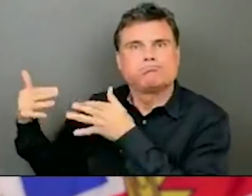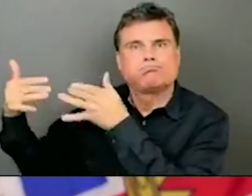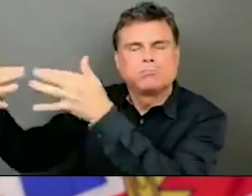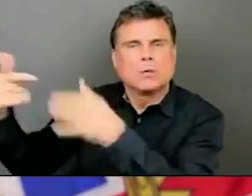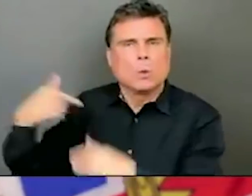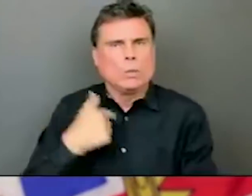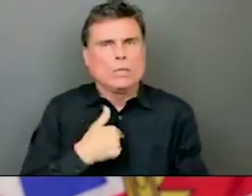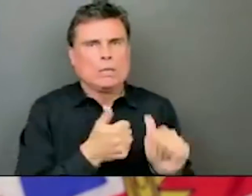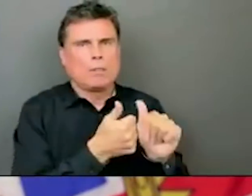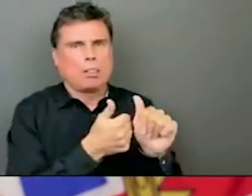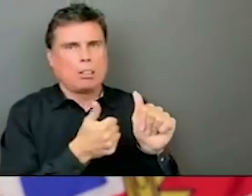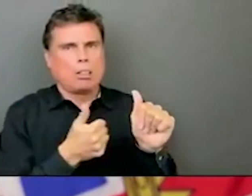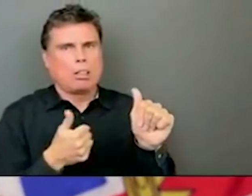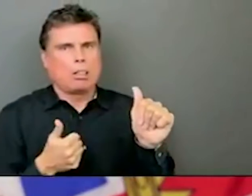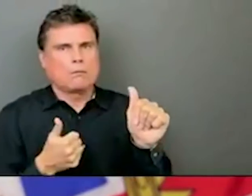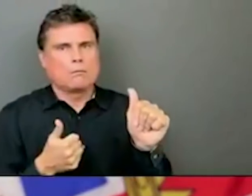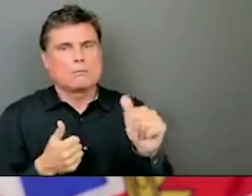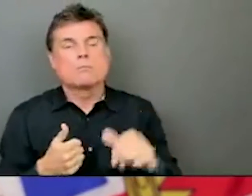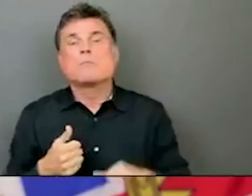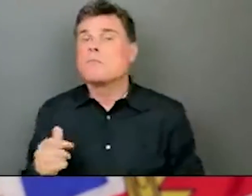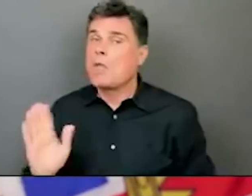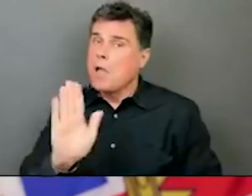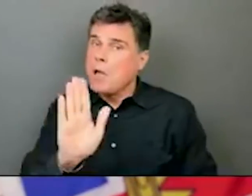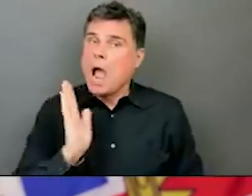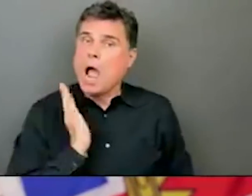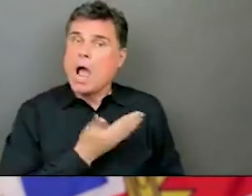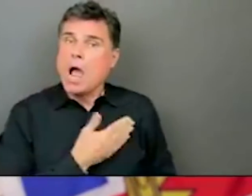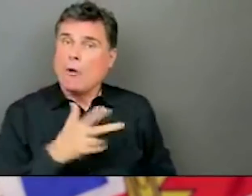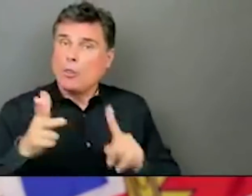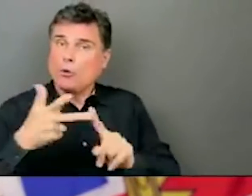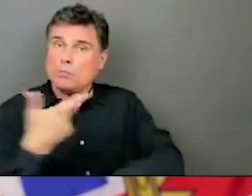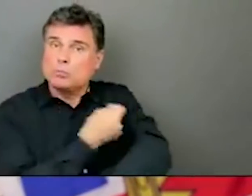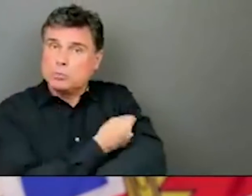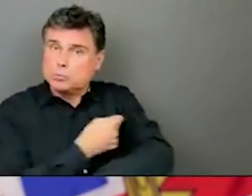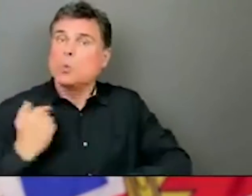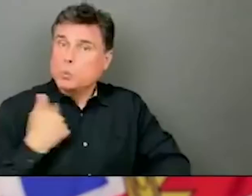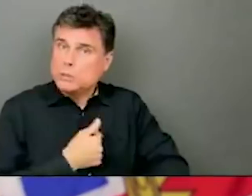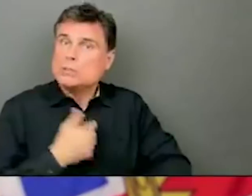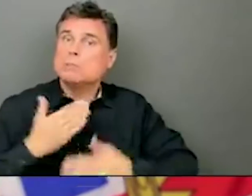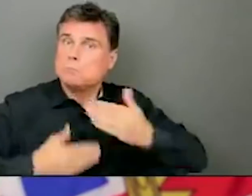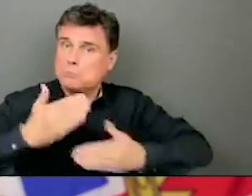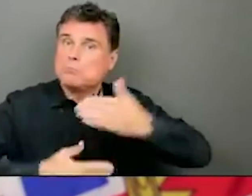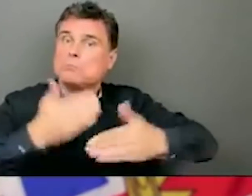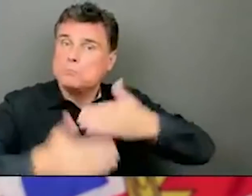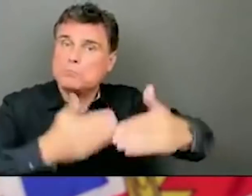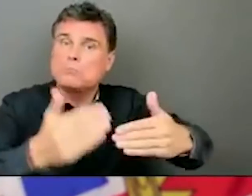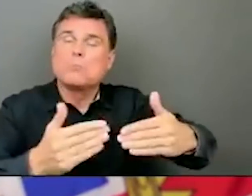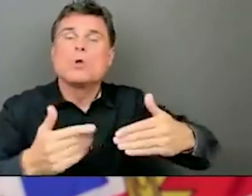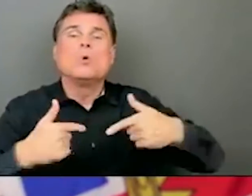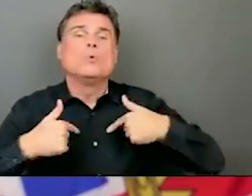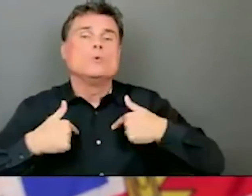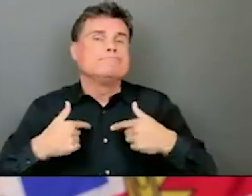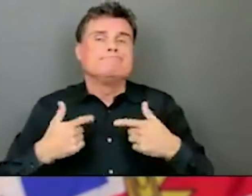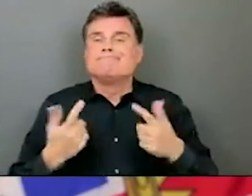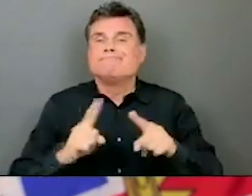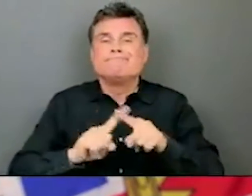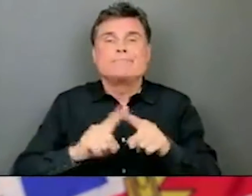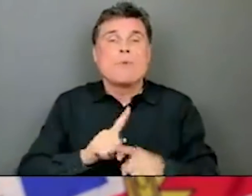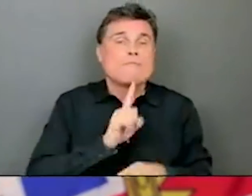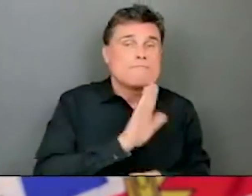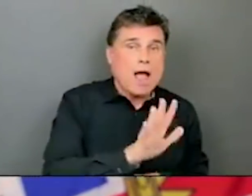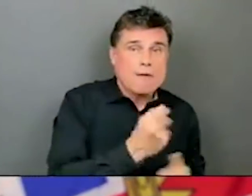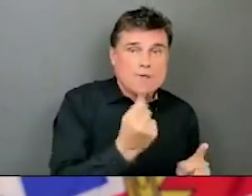we are, well, on the booster dose front, we're actually in a pretty good place. But you're right, we have been doing a number of initiatives